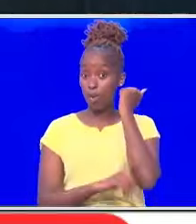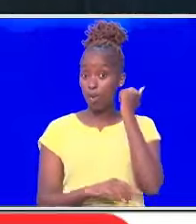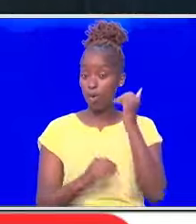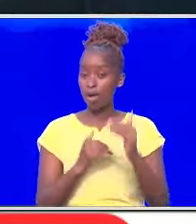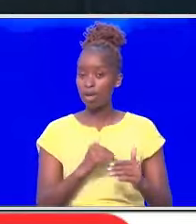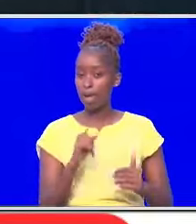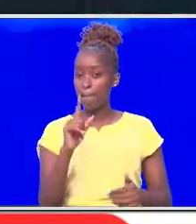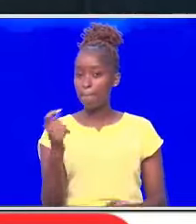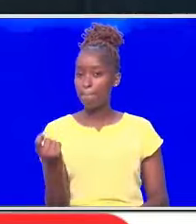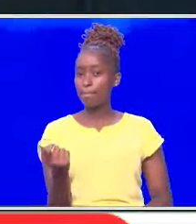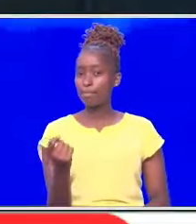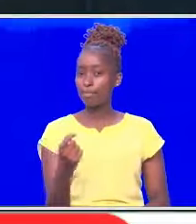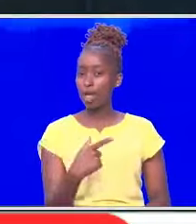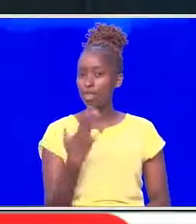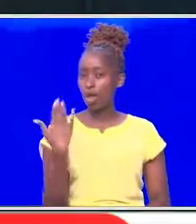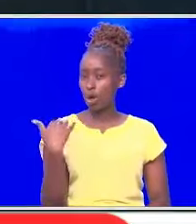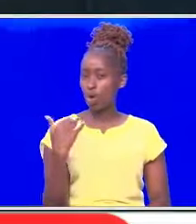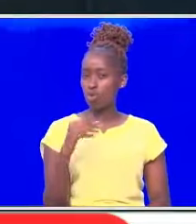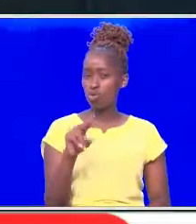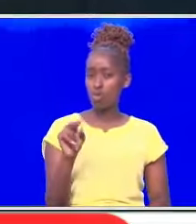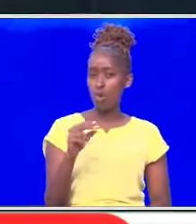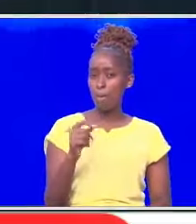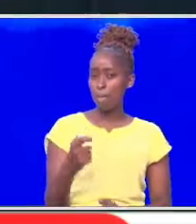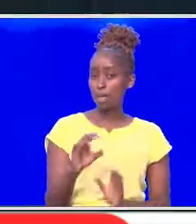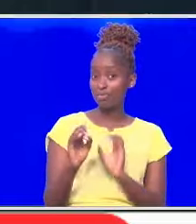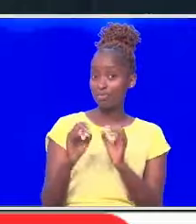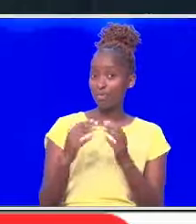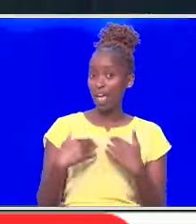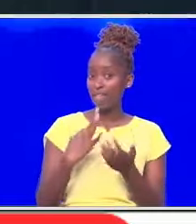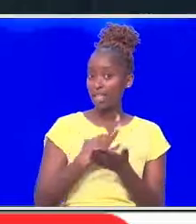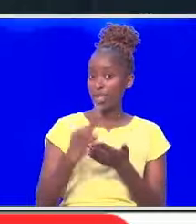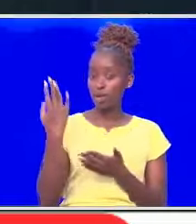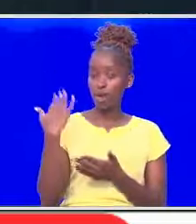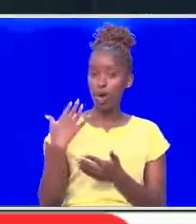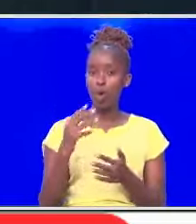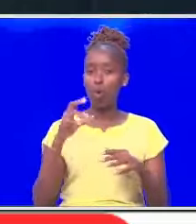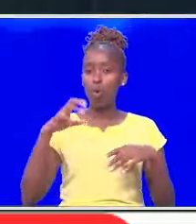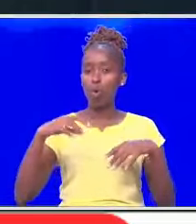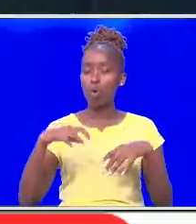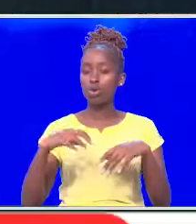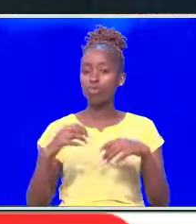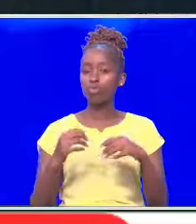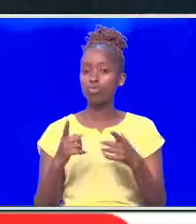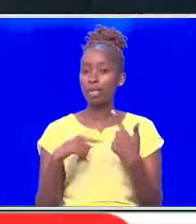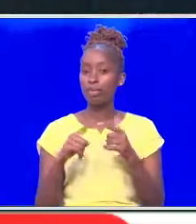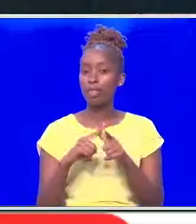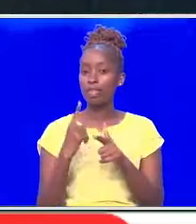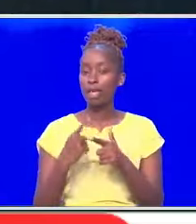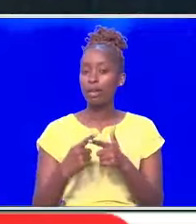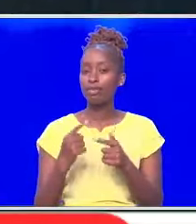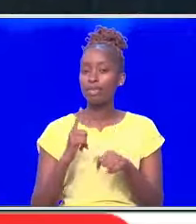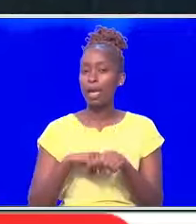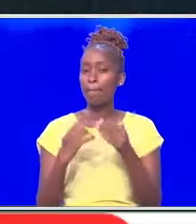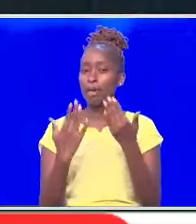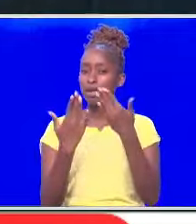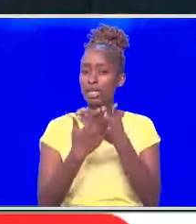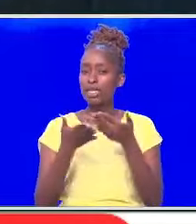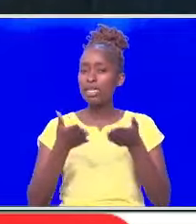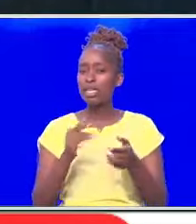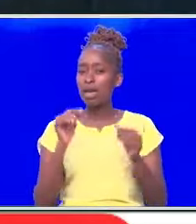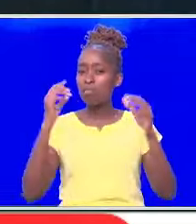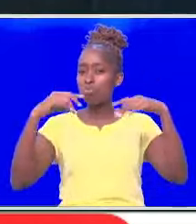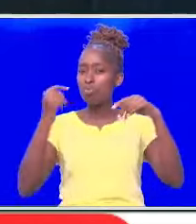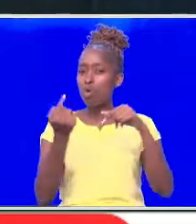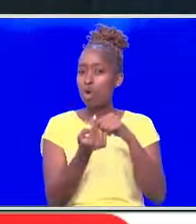ago. Not a month, it is like 3 weeks ago. Ndio maji ikakuja ilinyesha usiku. Huko ilinyesha kidogo, but